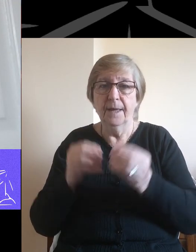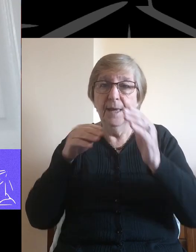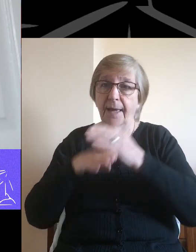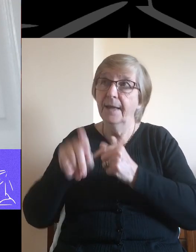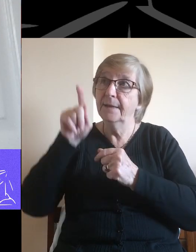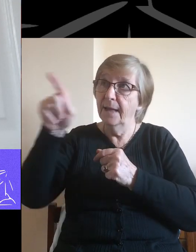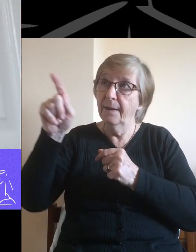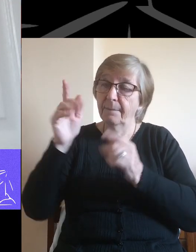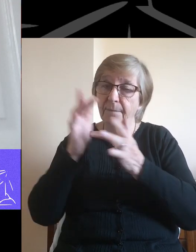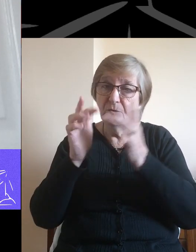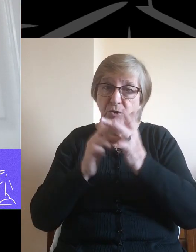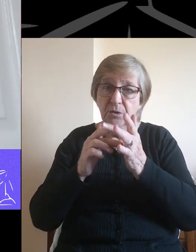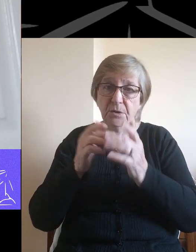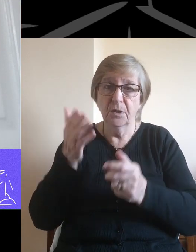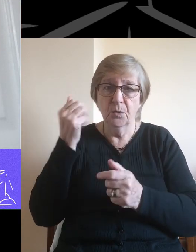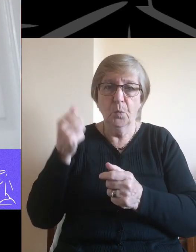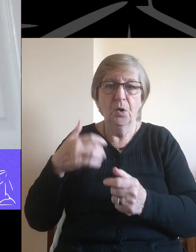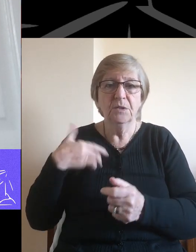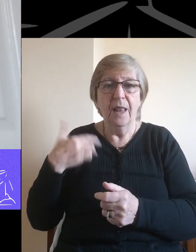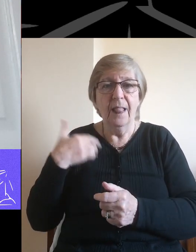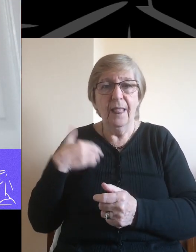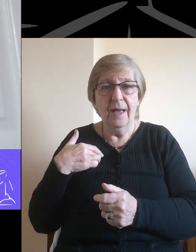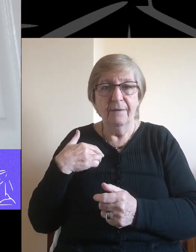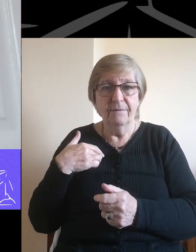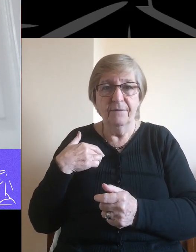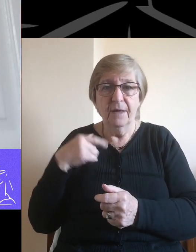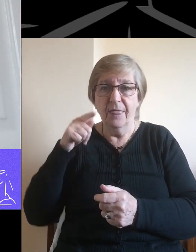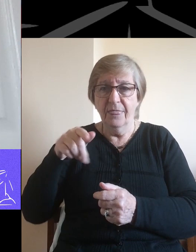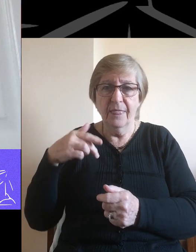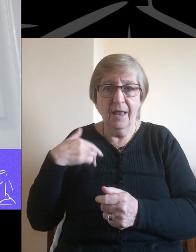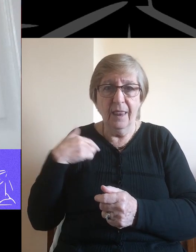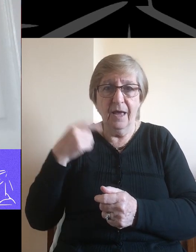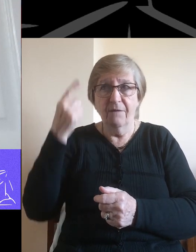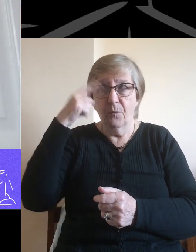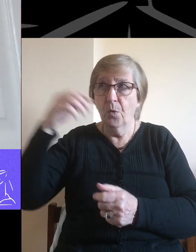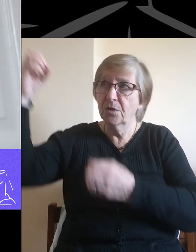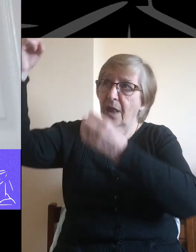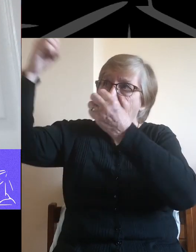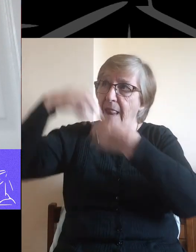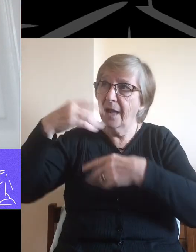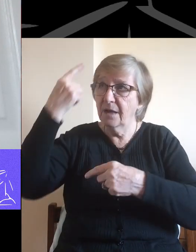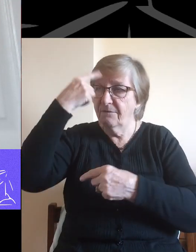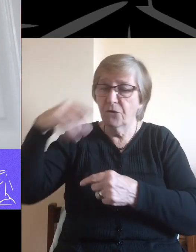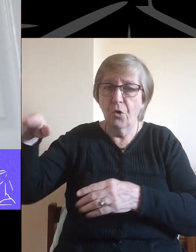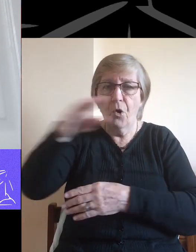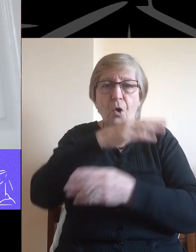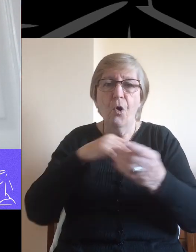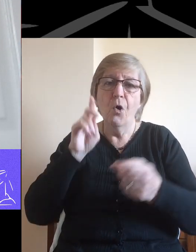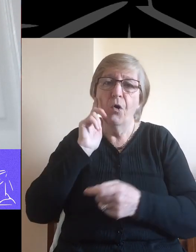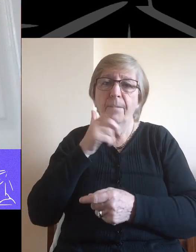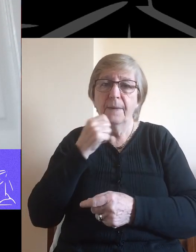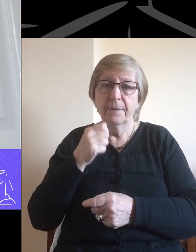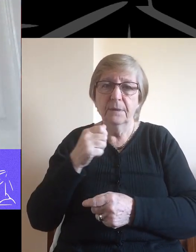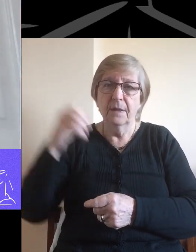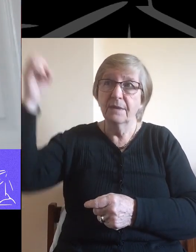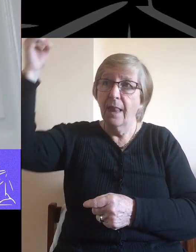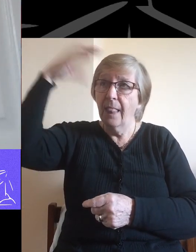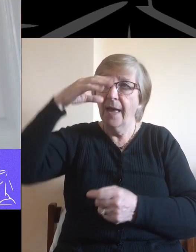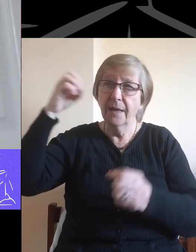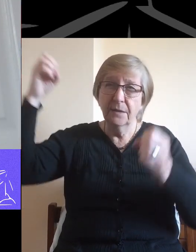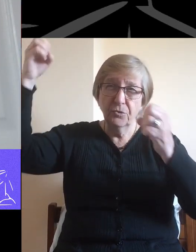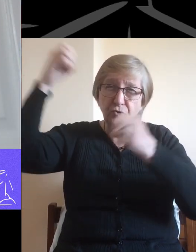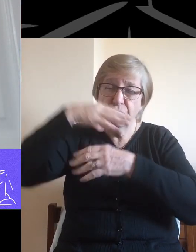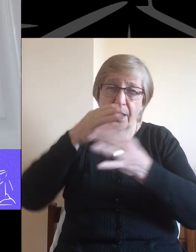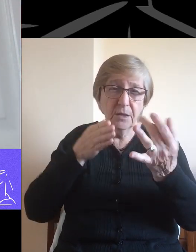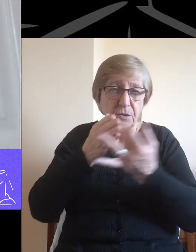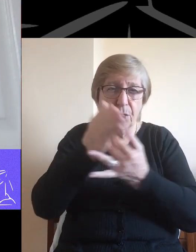been made. In him was life, and that life was the light of all mankind. The